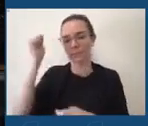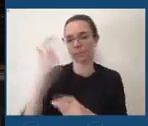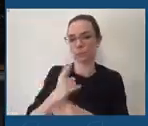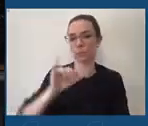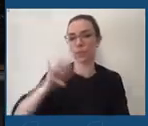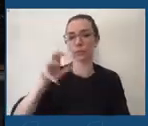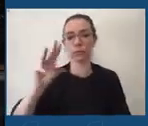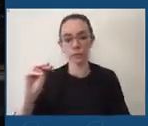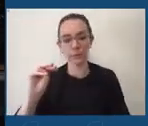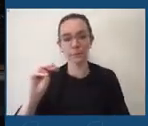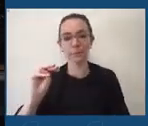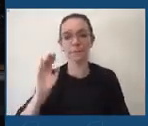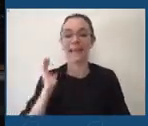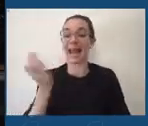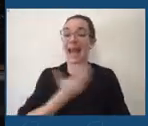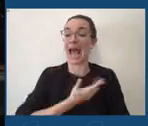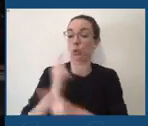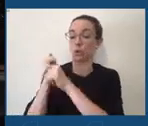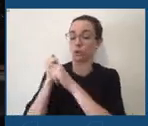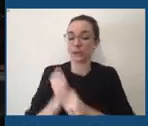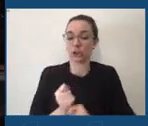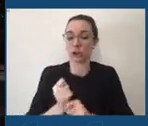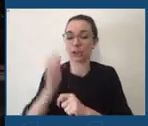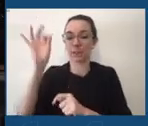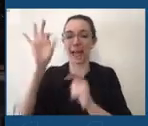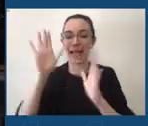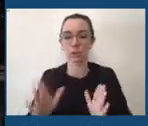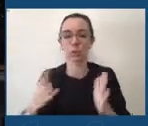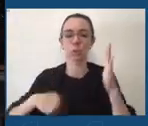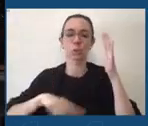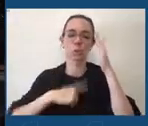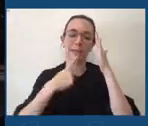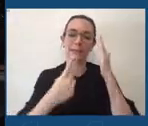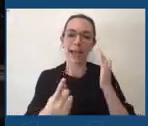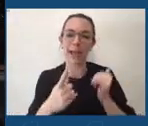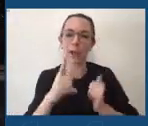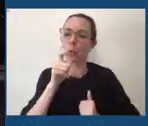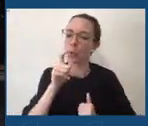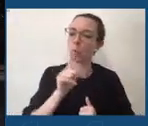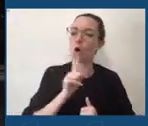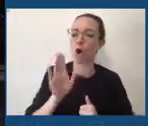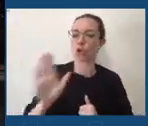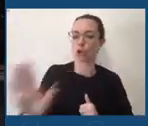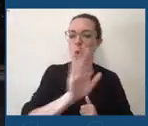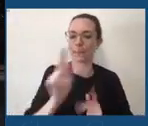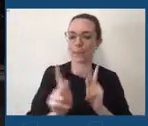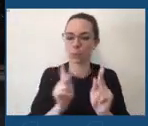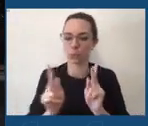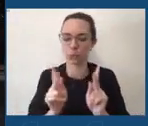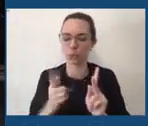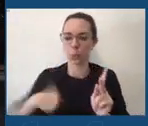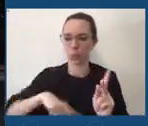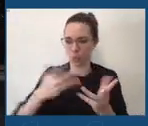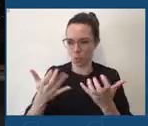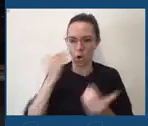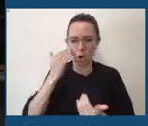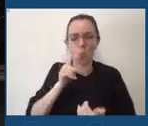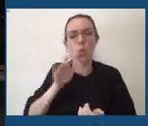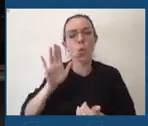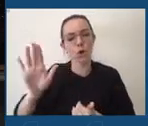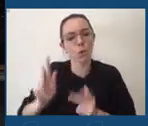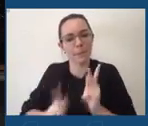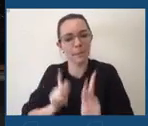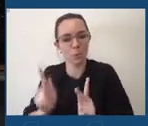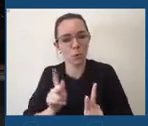Well, in our traditions, Pastor, we say, who are your people? We want to know who are your people. And